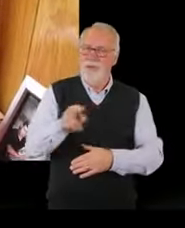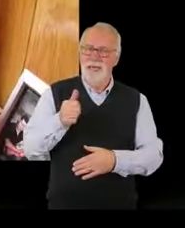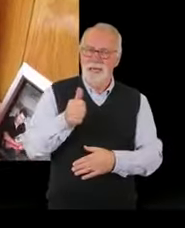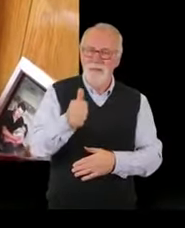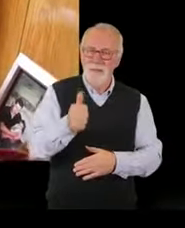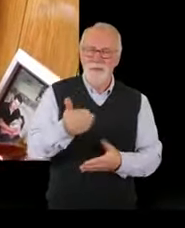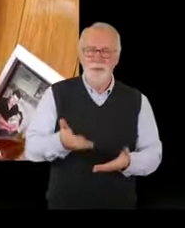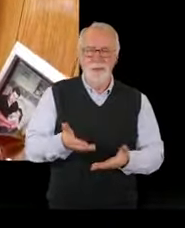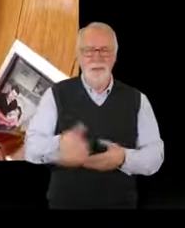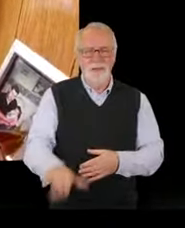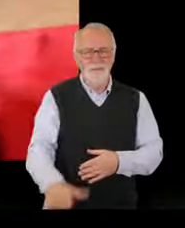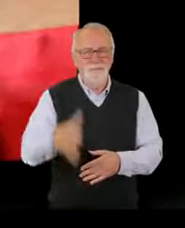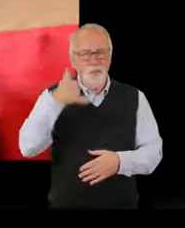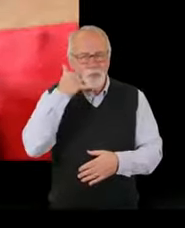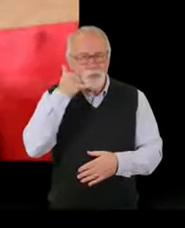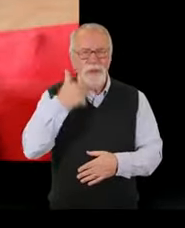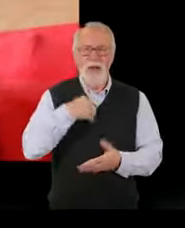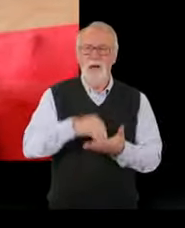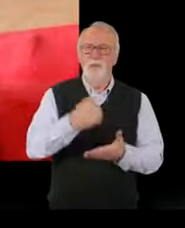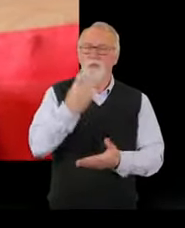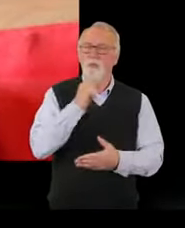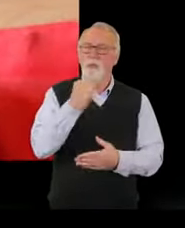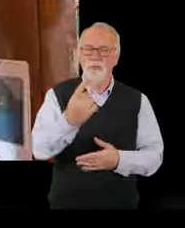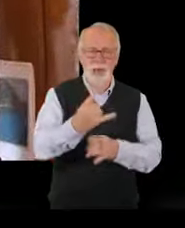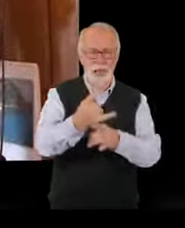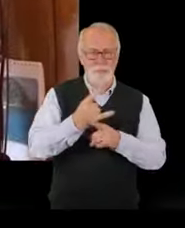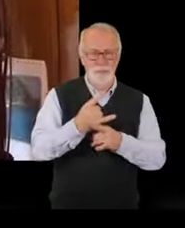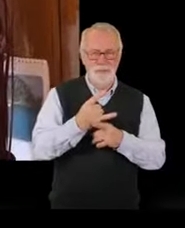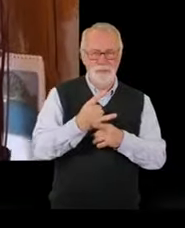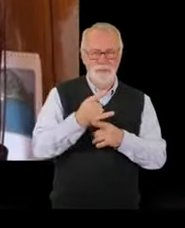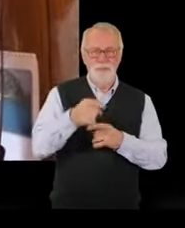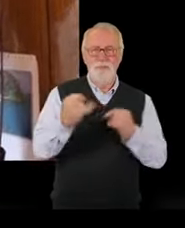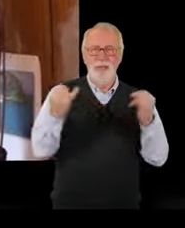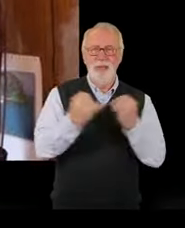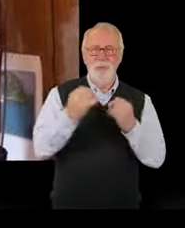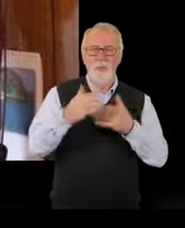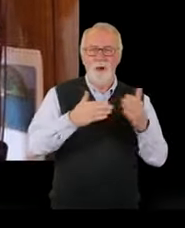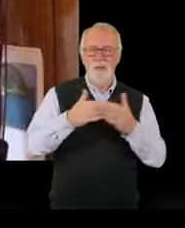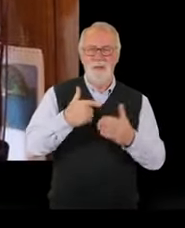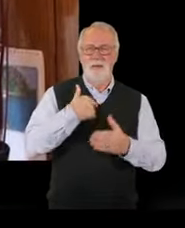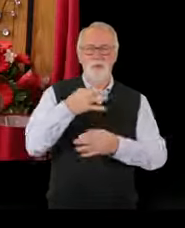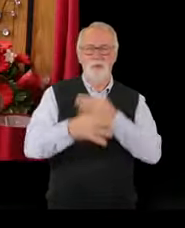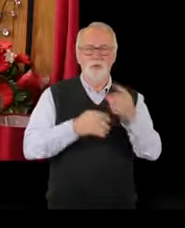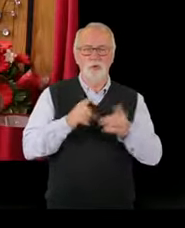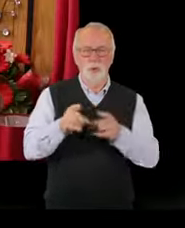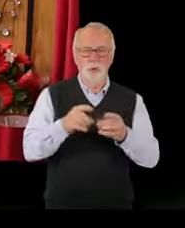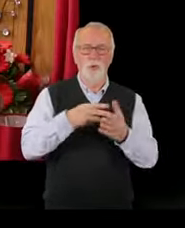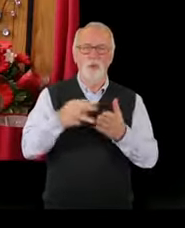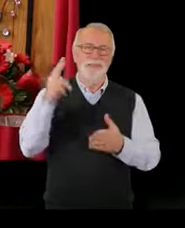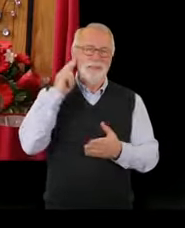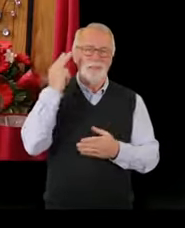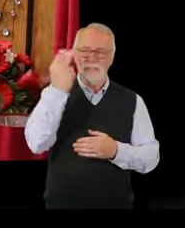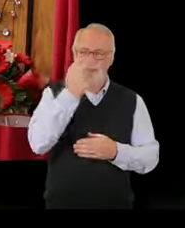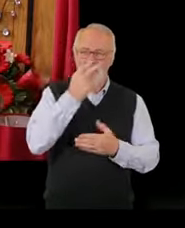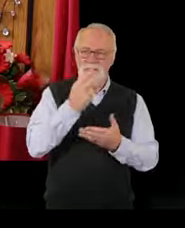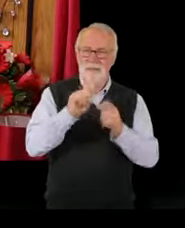And it was just like, what am I going to do? And when sensory support came out, they were tremendous, absolutely tremendous. They